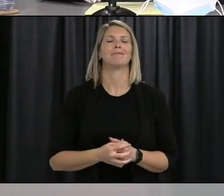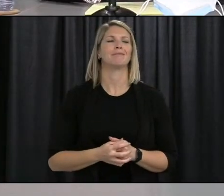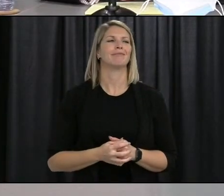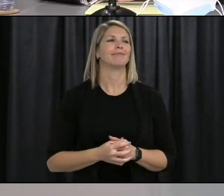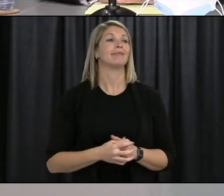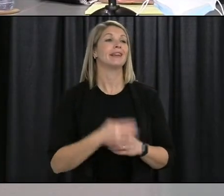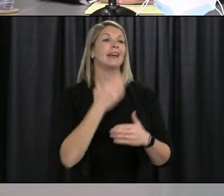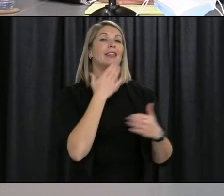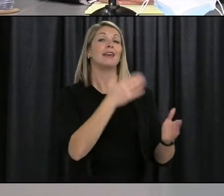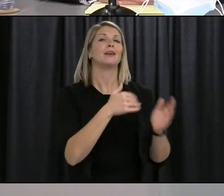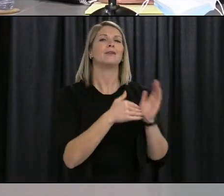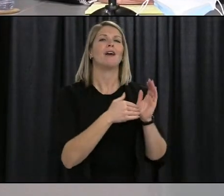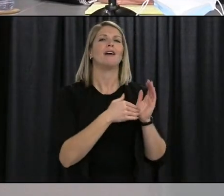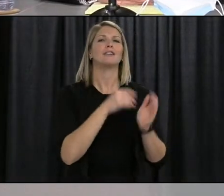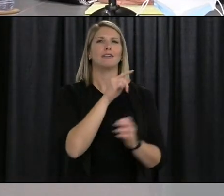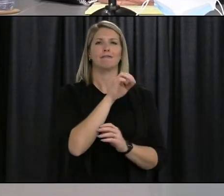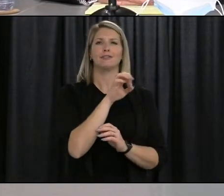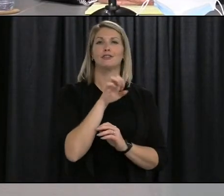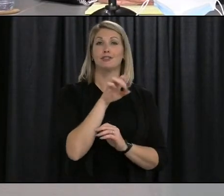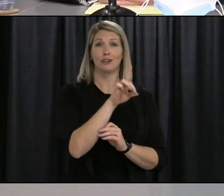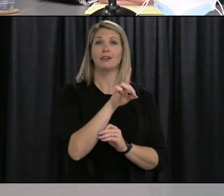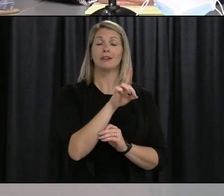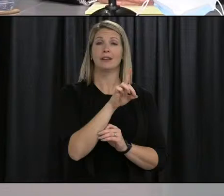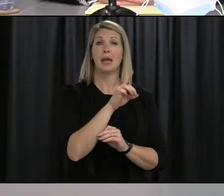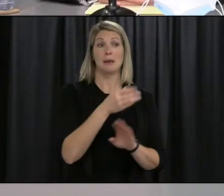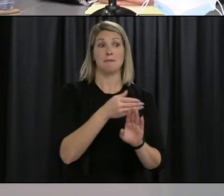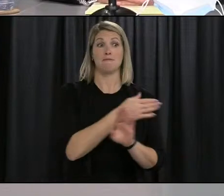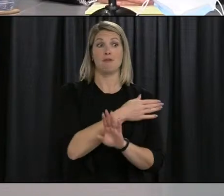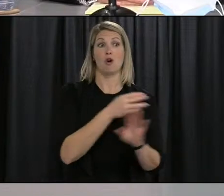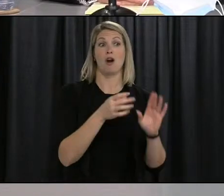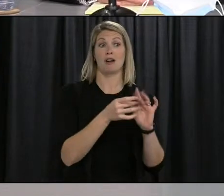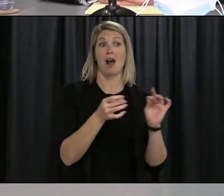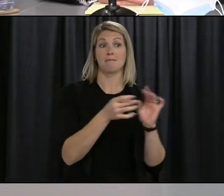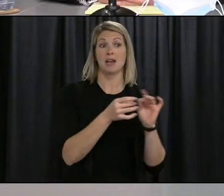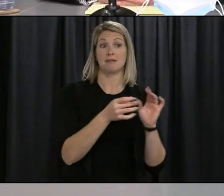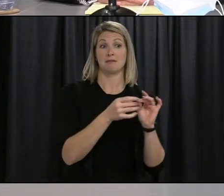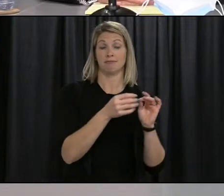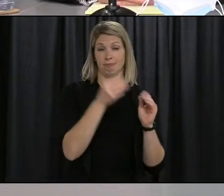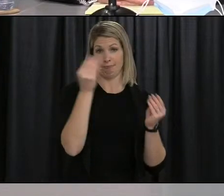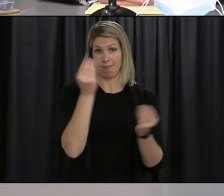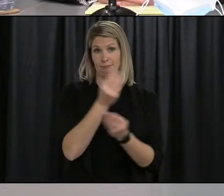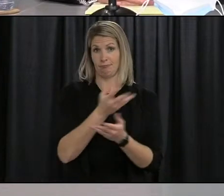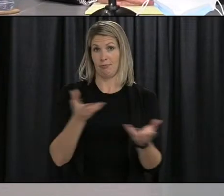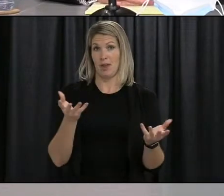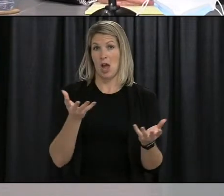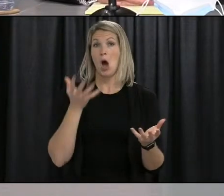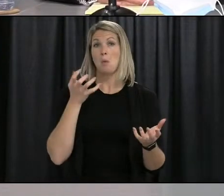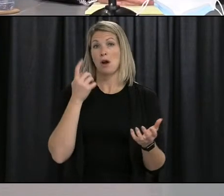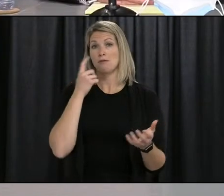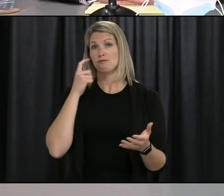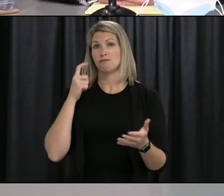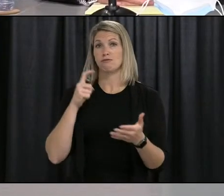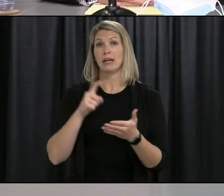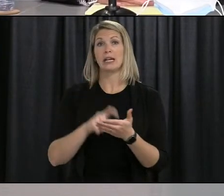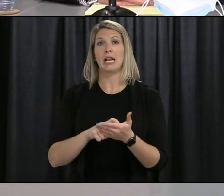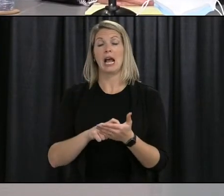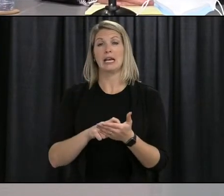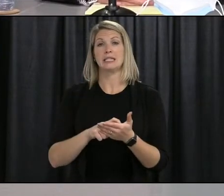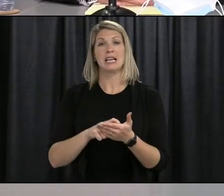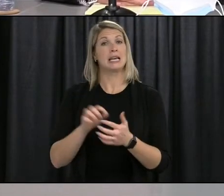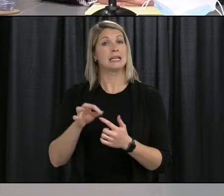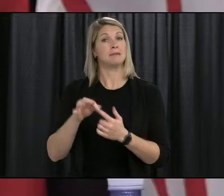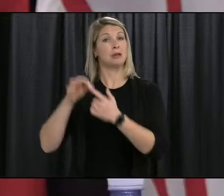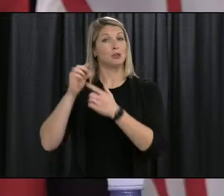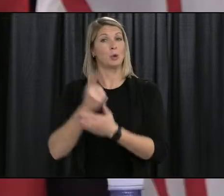Dr. Fitzgerald. Well, before I make my comments, I'd just like to recognize it is Respiratory